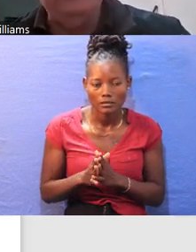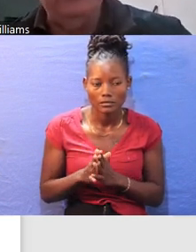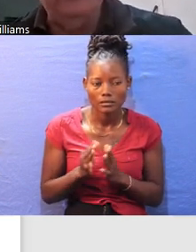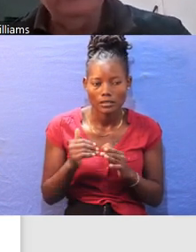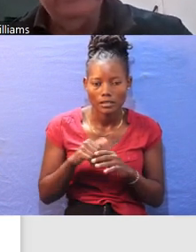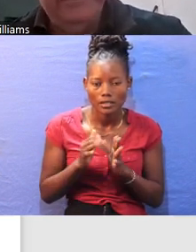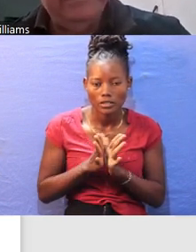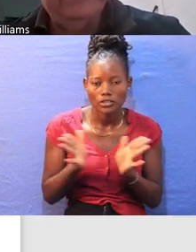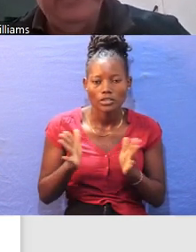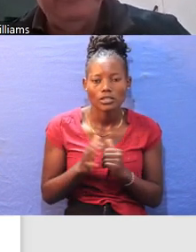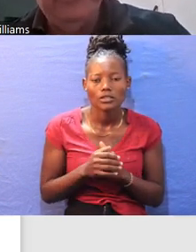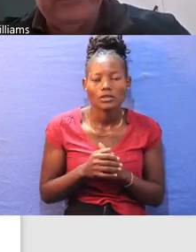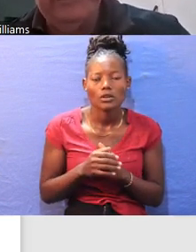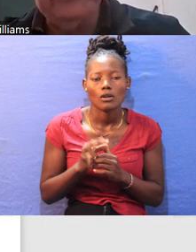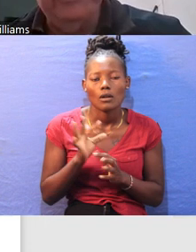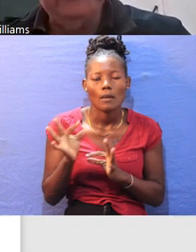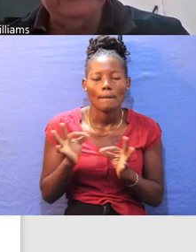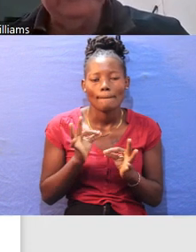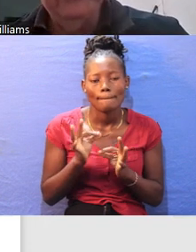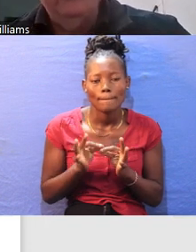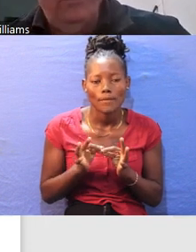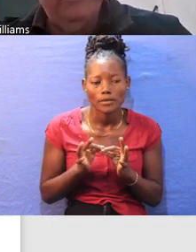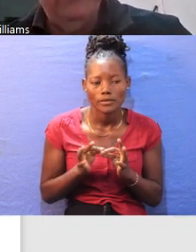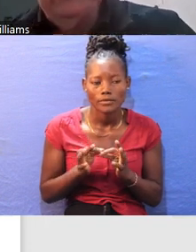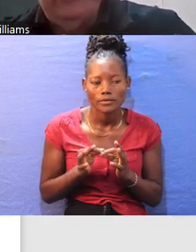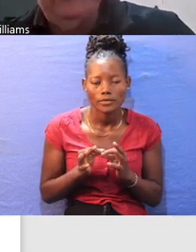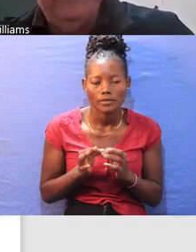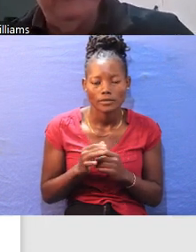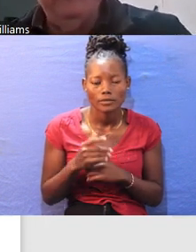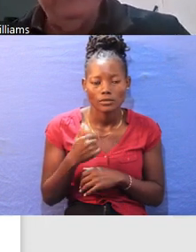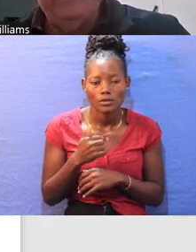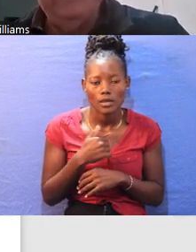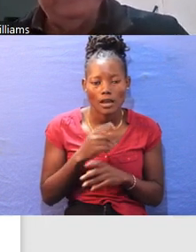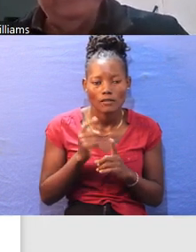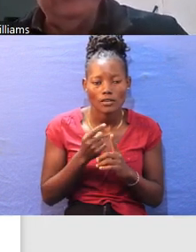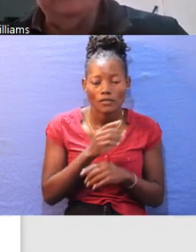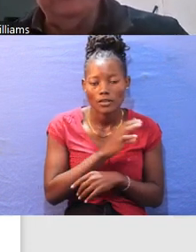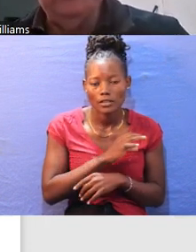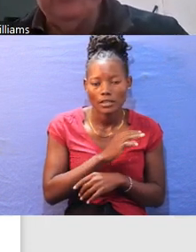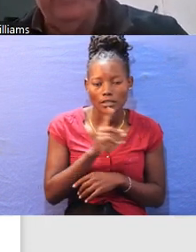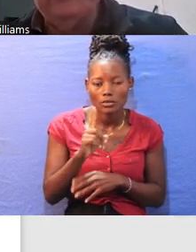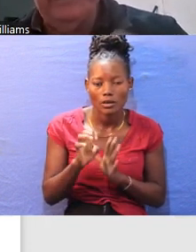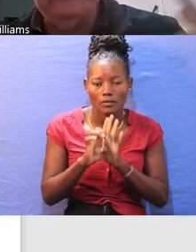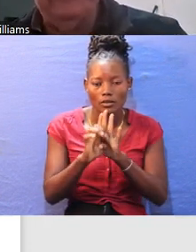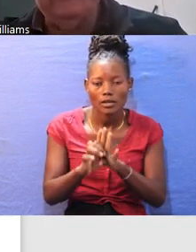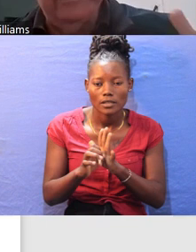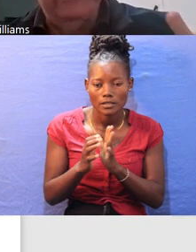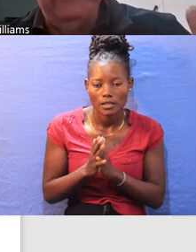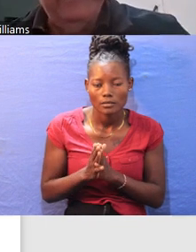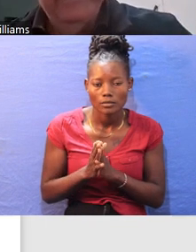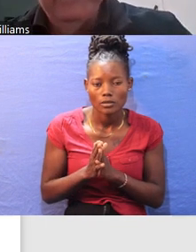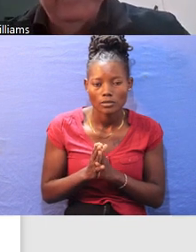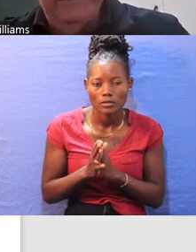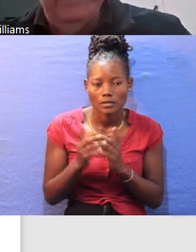in general, they'll exhibit certain characteristics. One of those, for example, would be they tend to do their jumps in increments